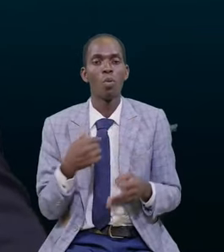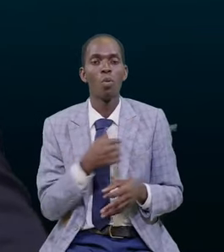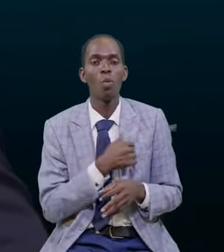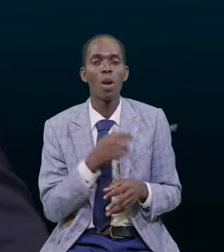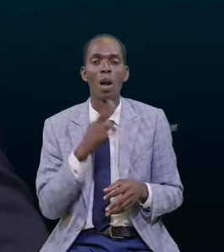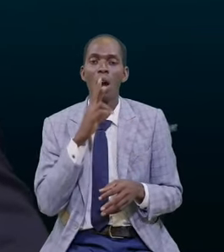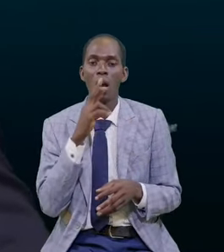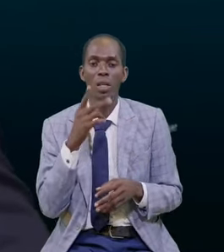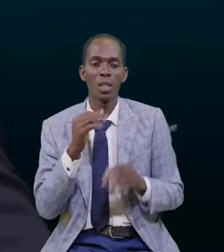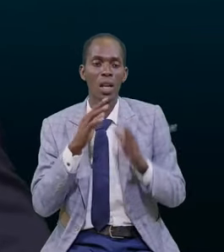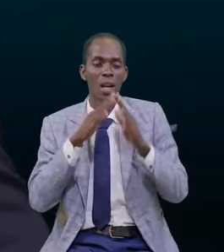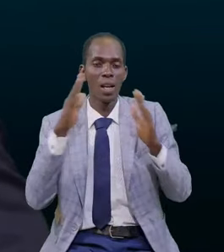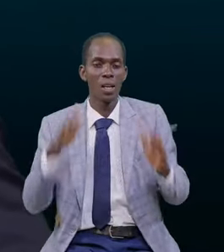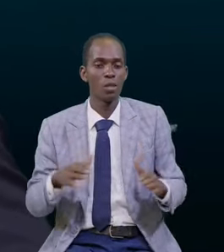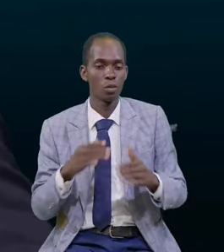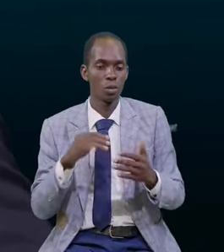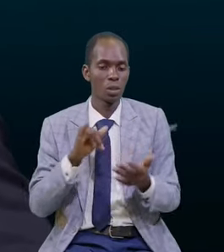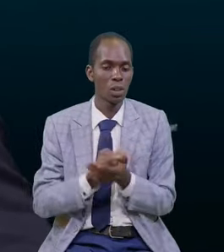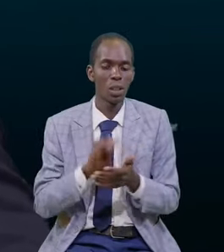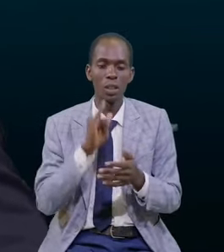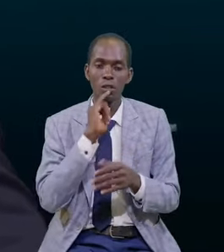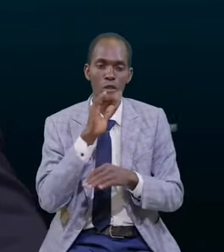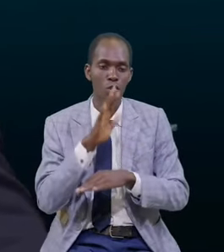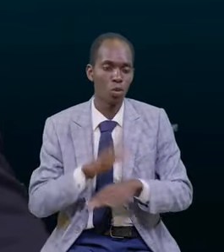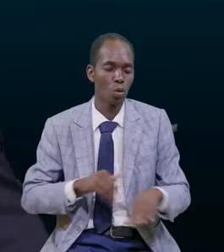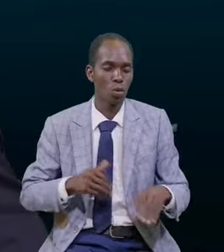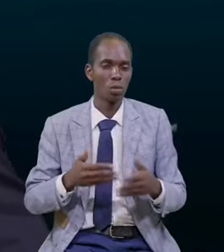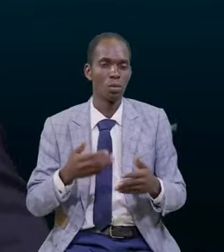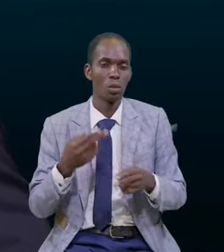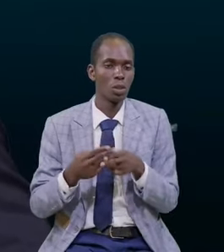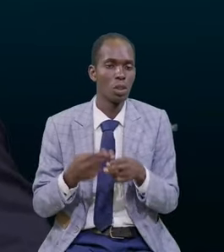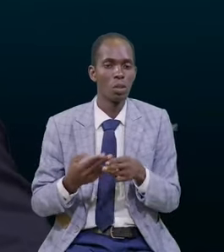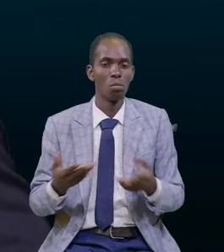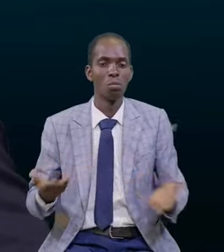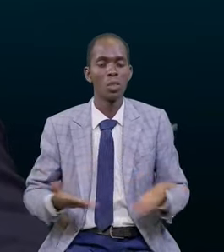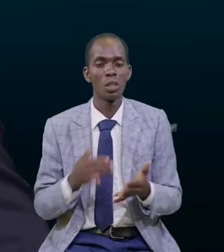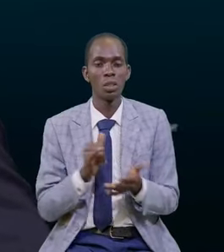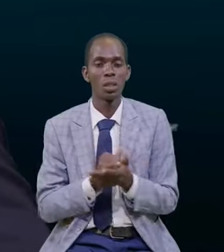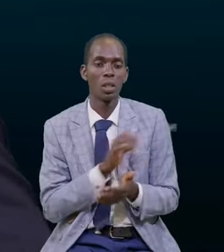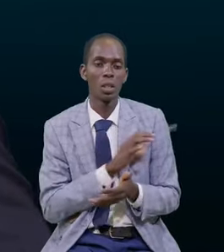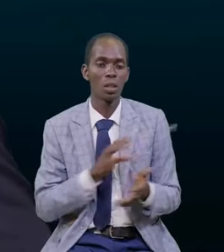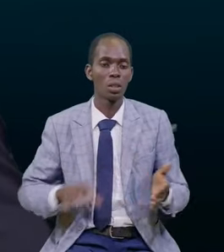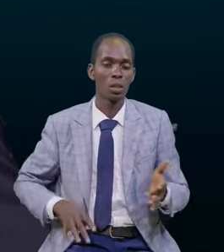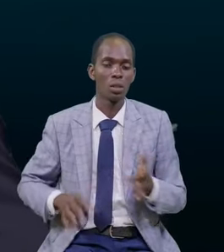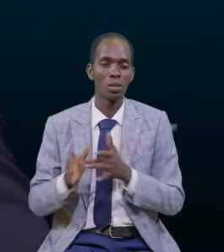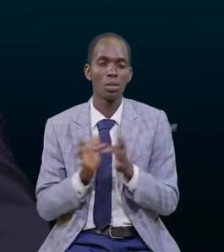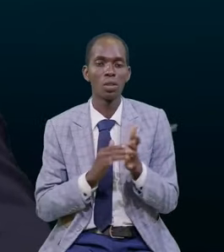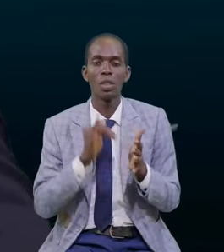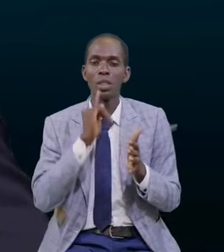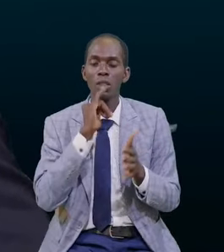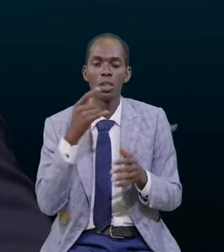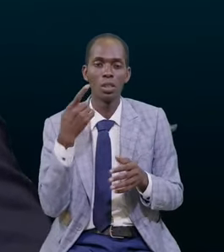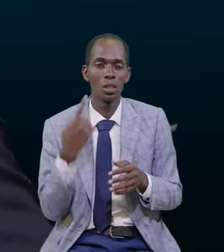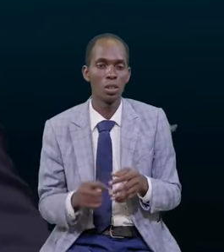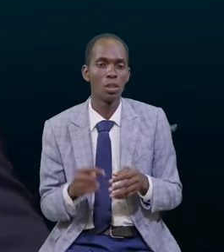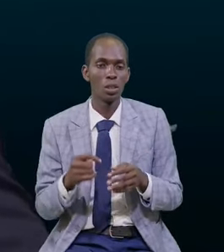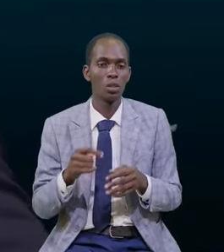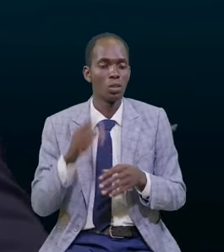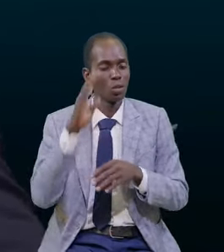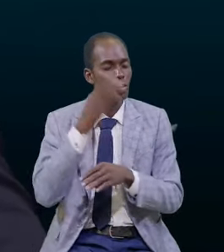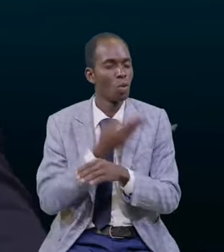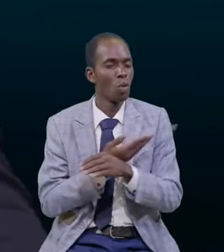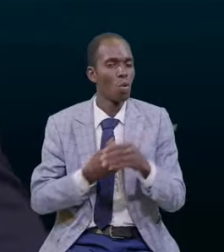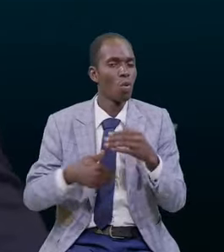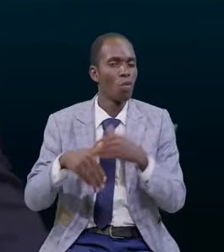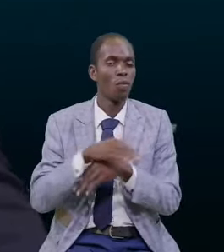refered to here that Christ is his son over his own house and we remain part of that house house we